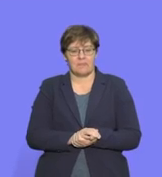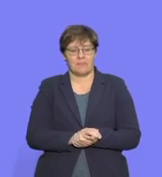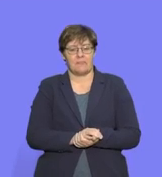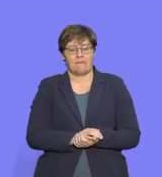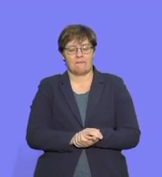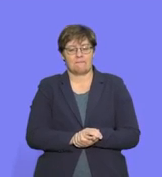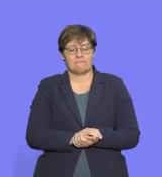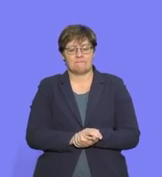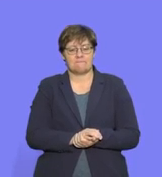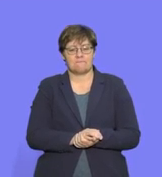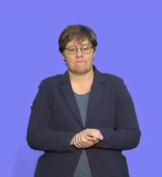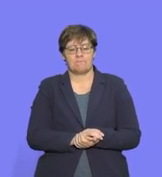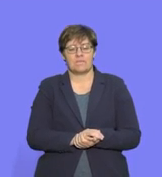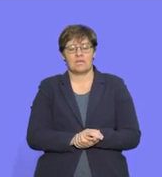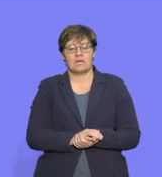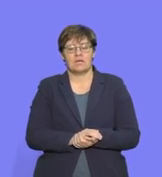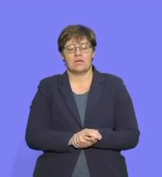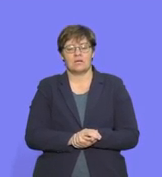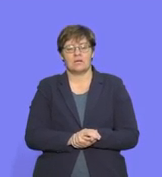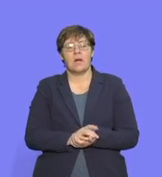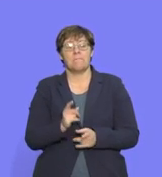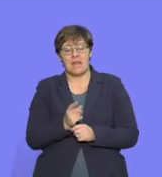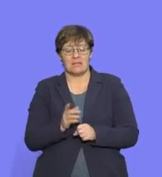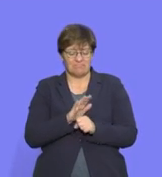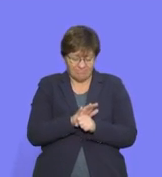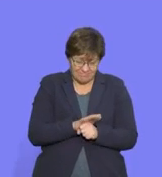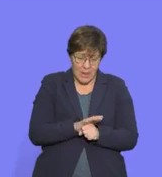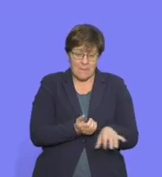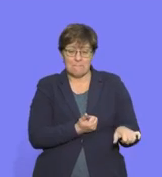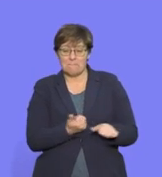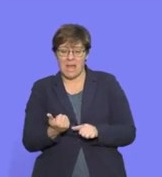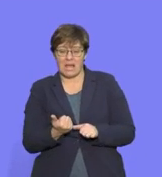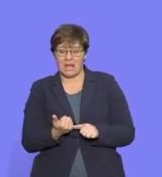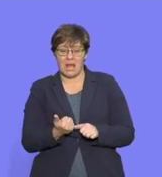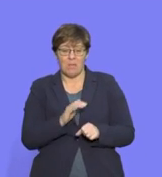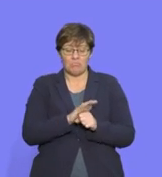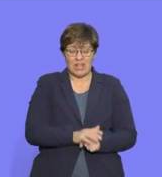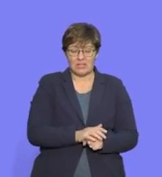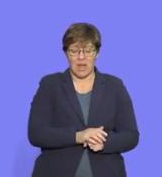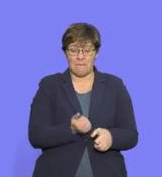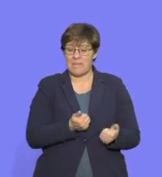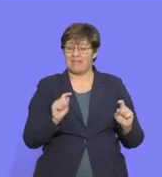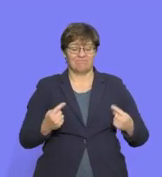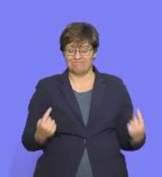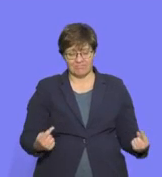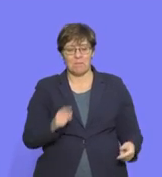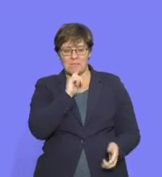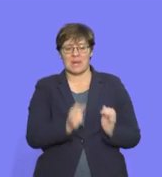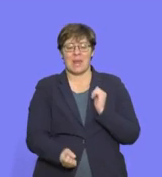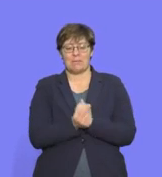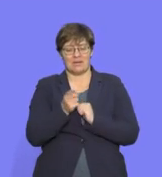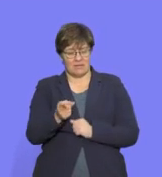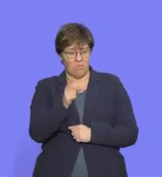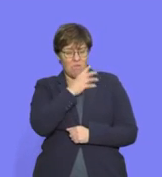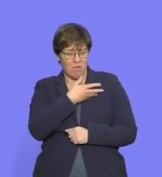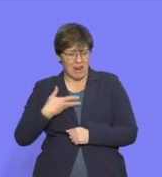we don't return this pressure back to our bodies? I'm going to show you the next slide. This is what's going to happen.